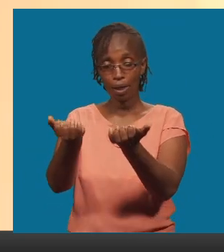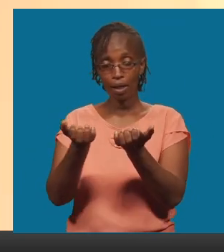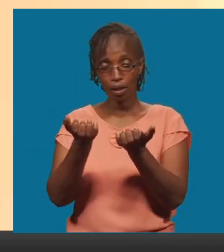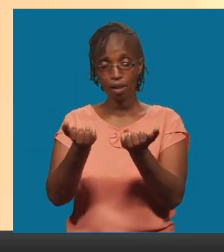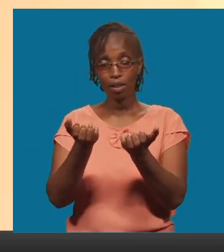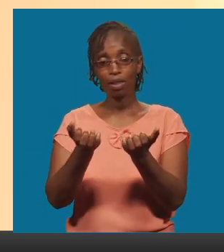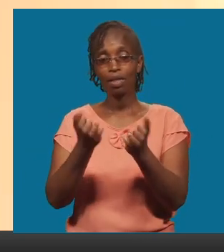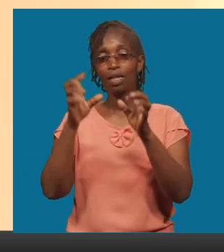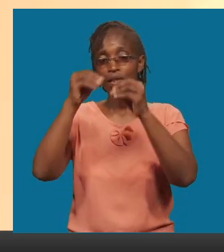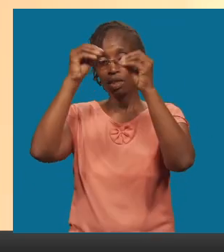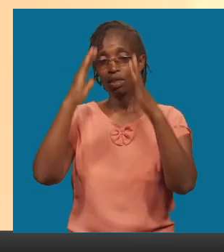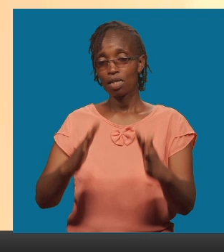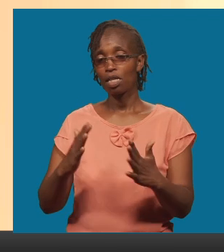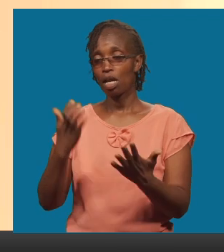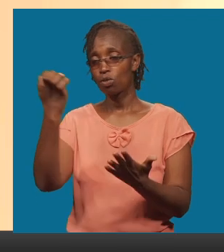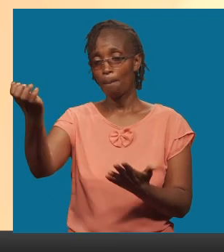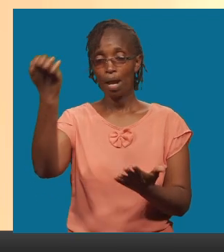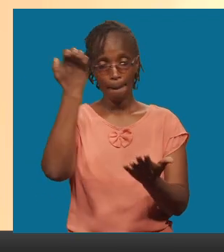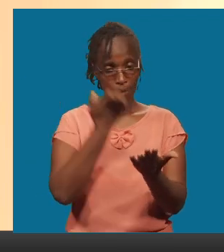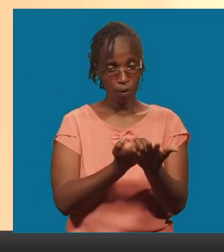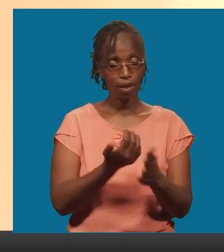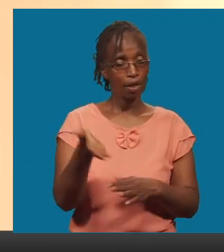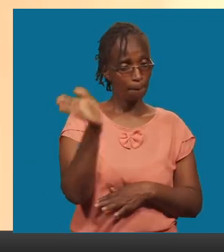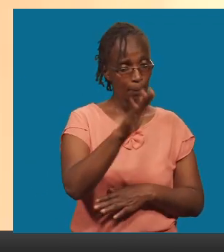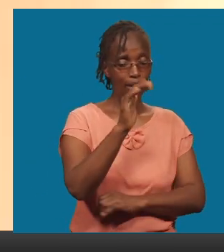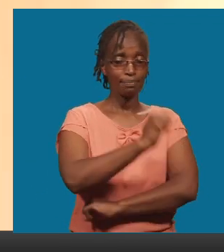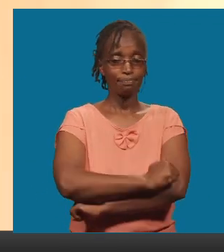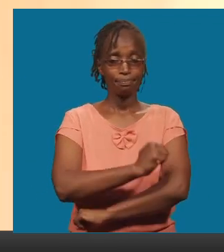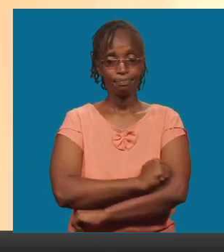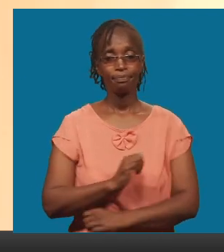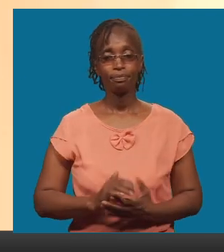Waziri, walimu waletwe back to our schools.